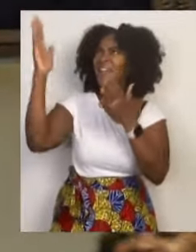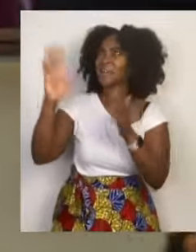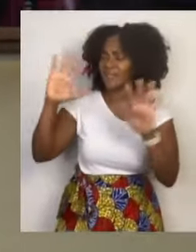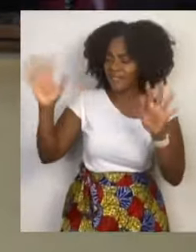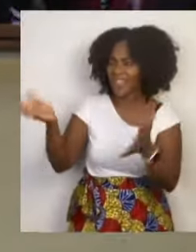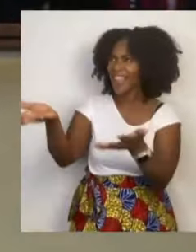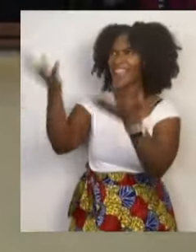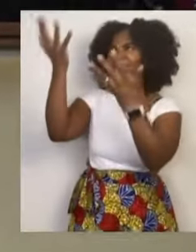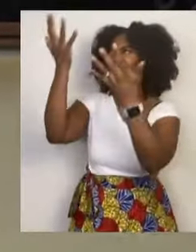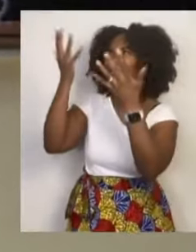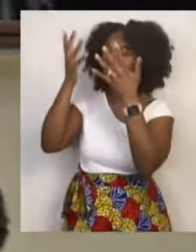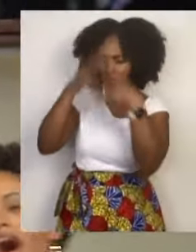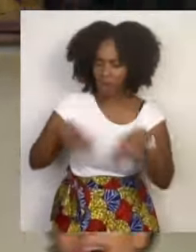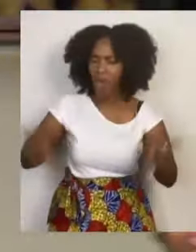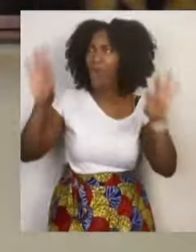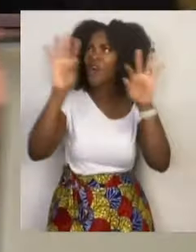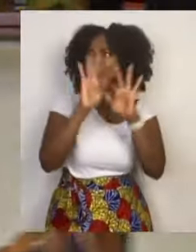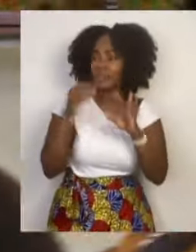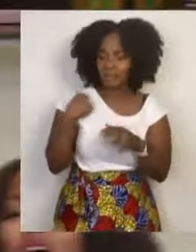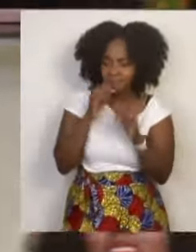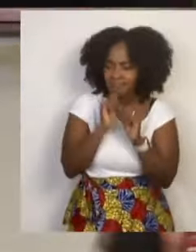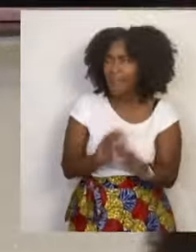bless you. God, we honor you.